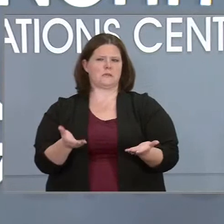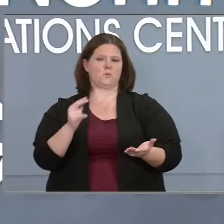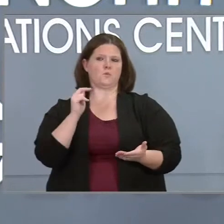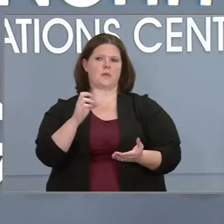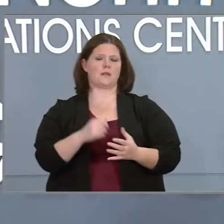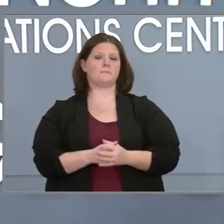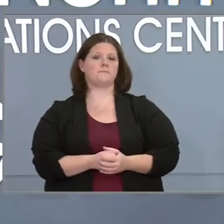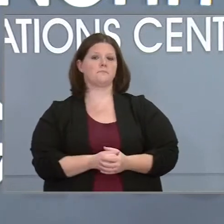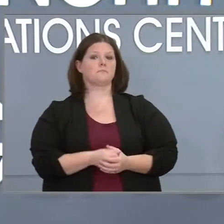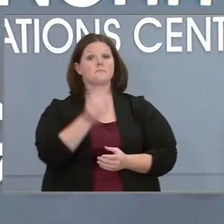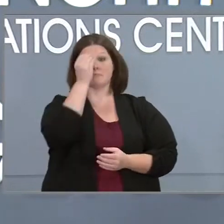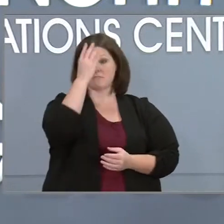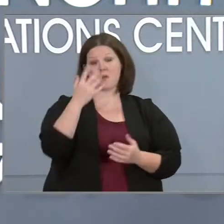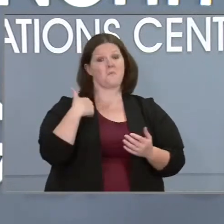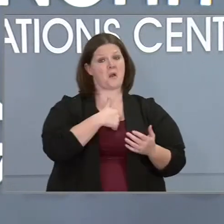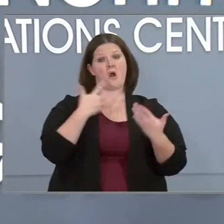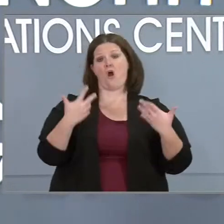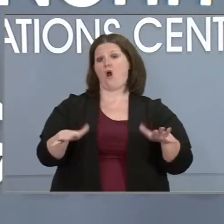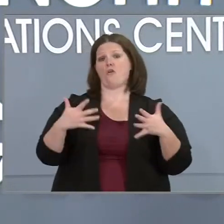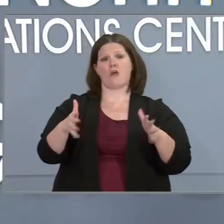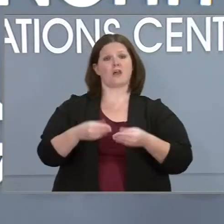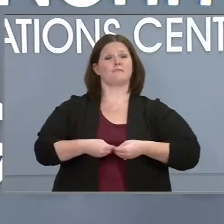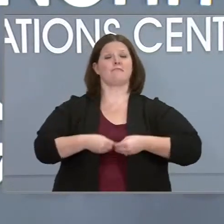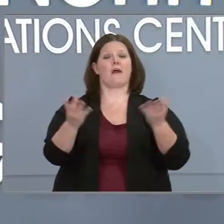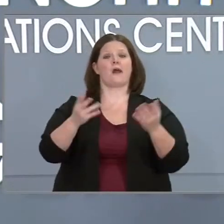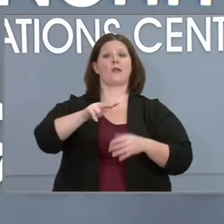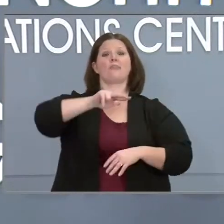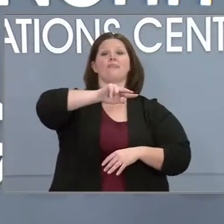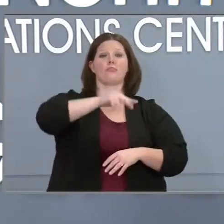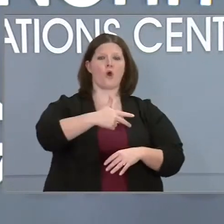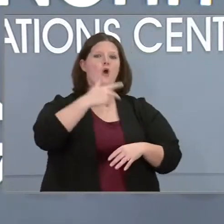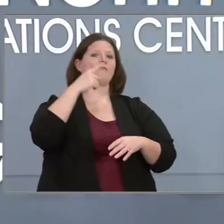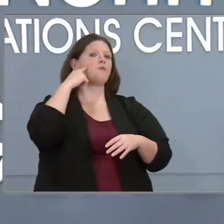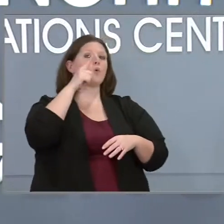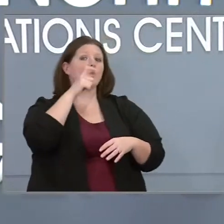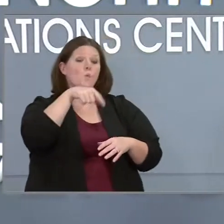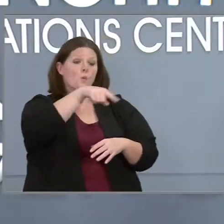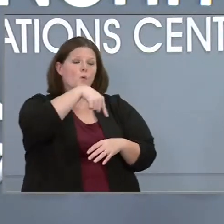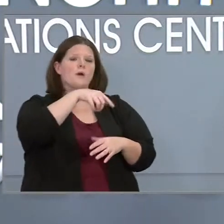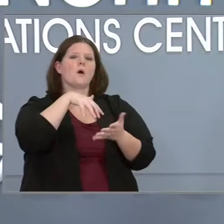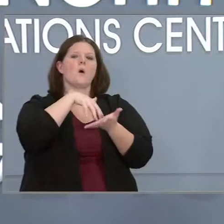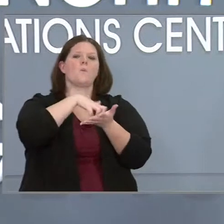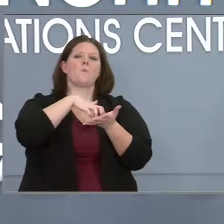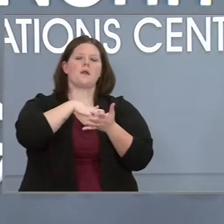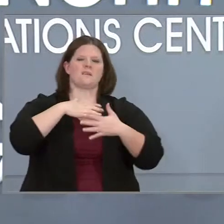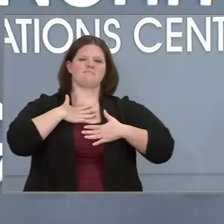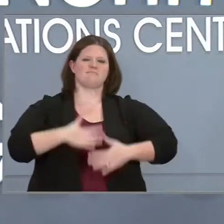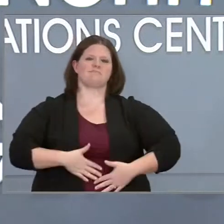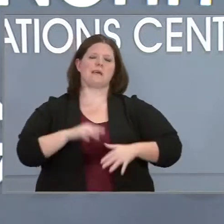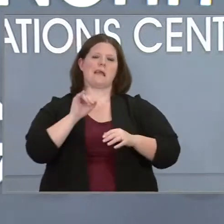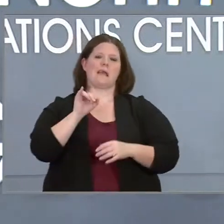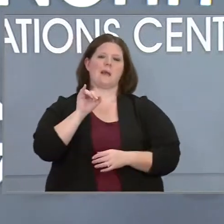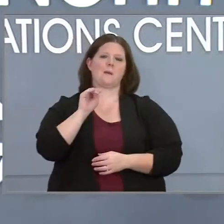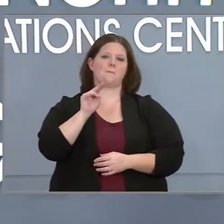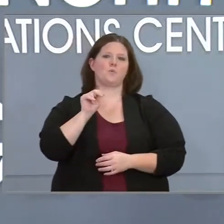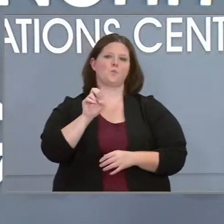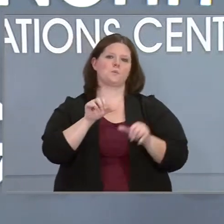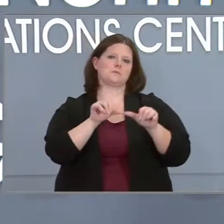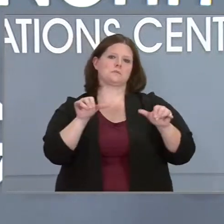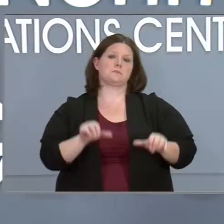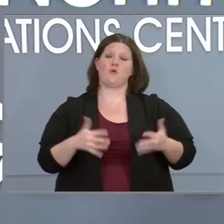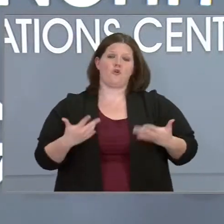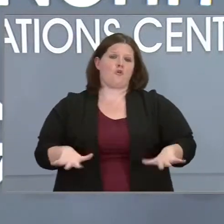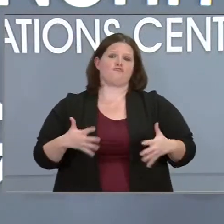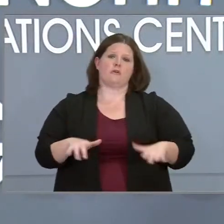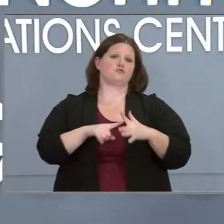already providing third shots for immunocompromised people, and those are being given right now across